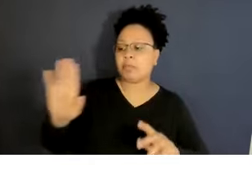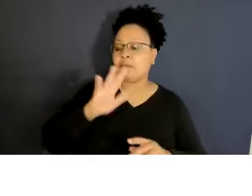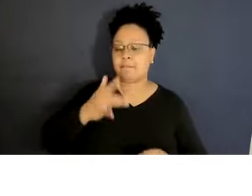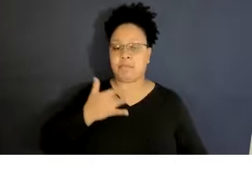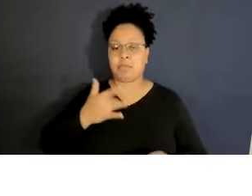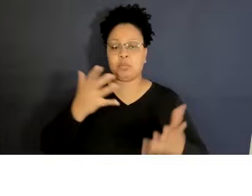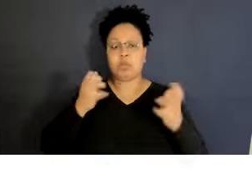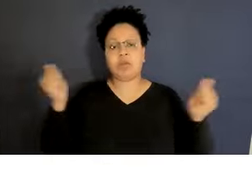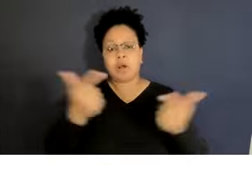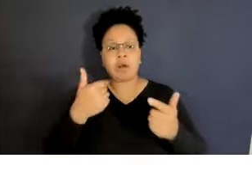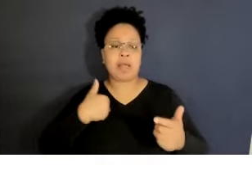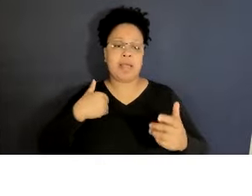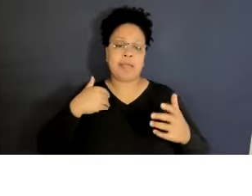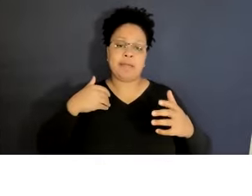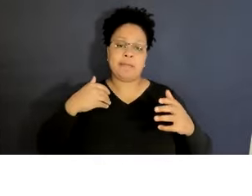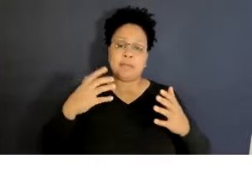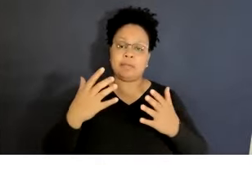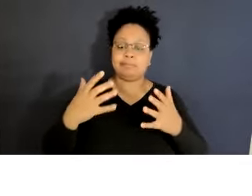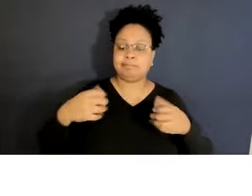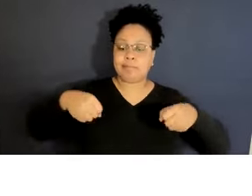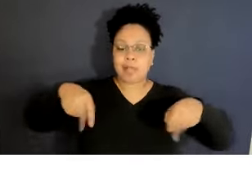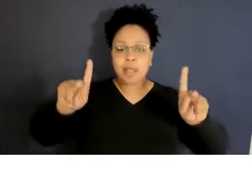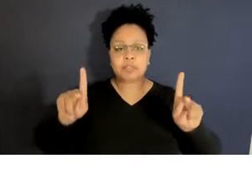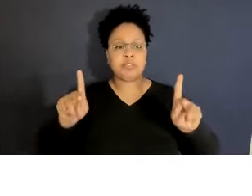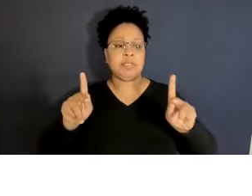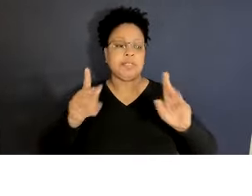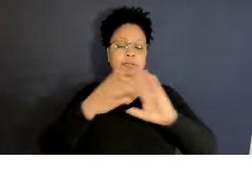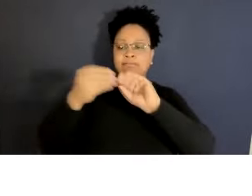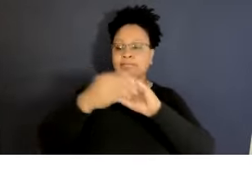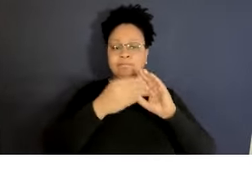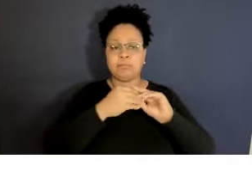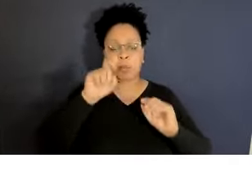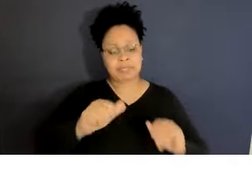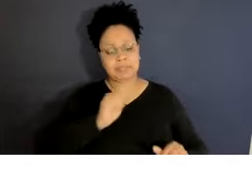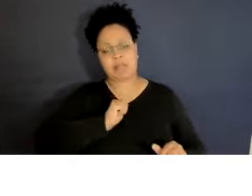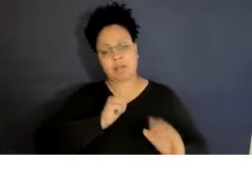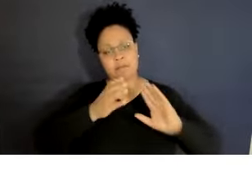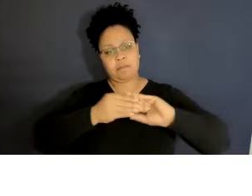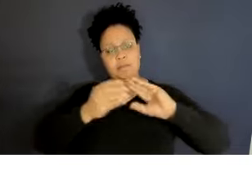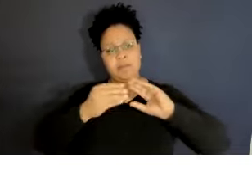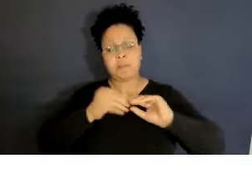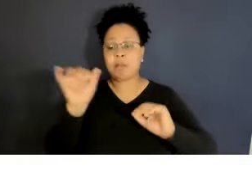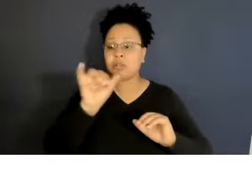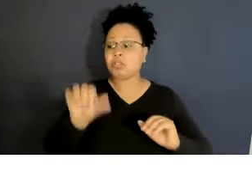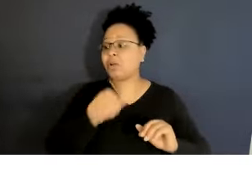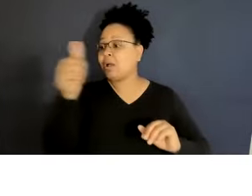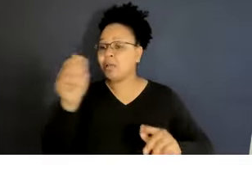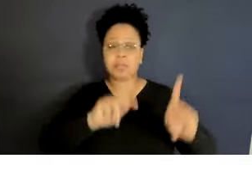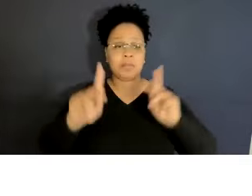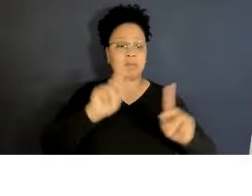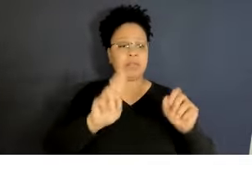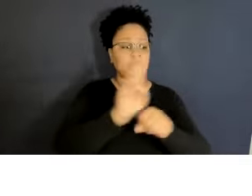heard. Even though we have to speak up for ourselves, we also have to speak for people that use communication